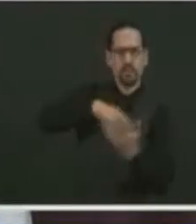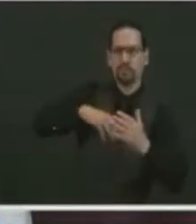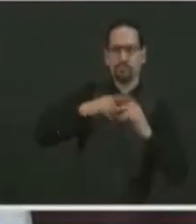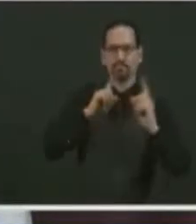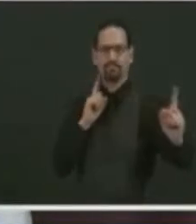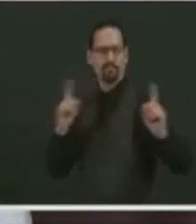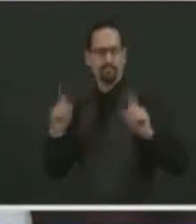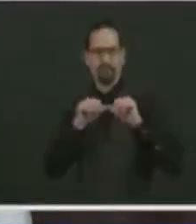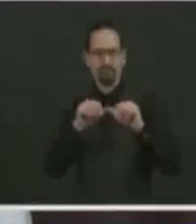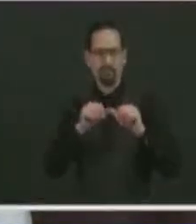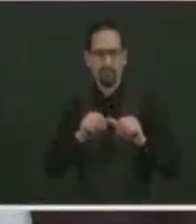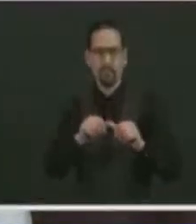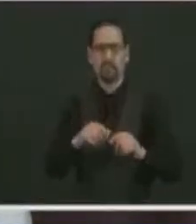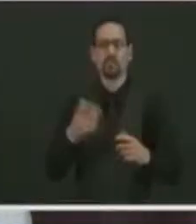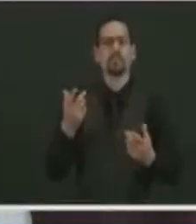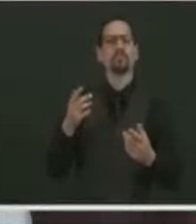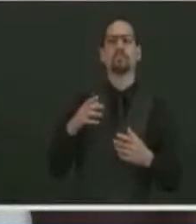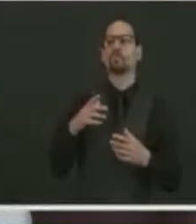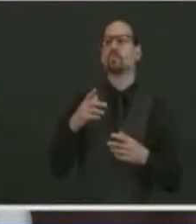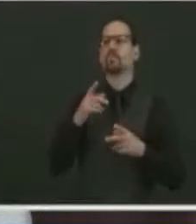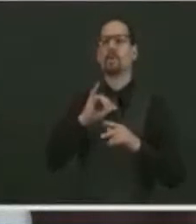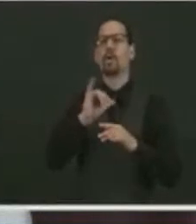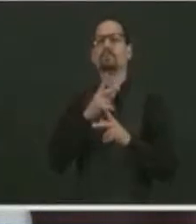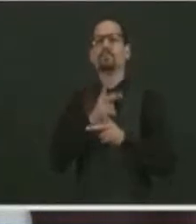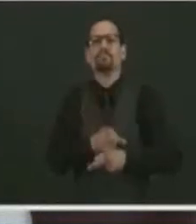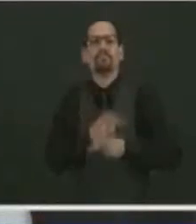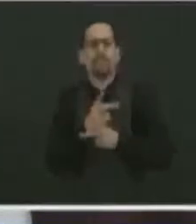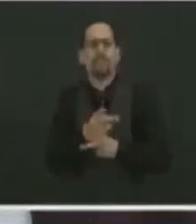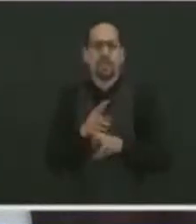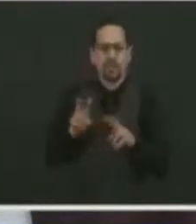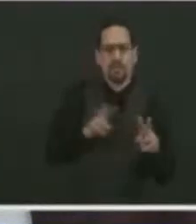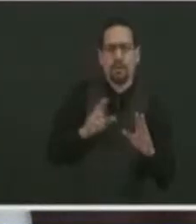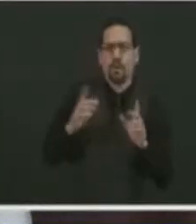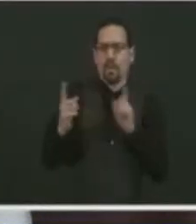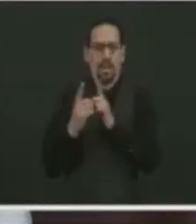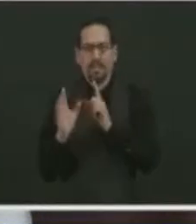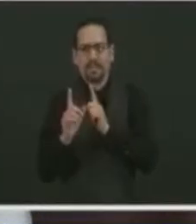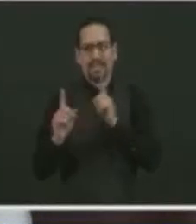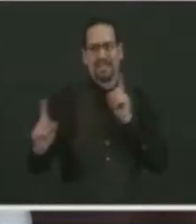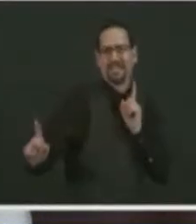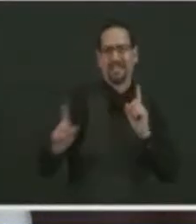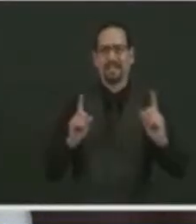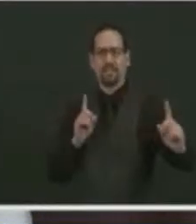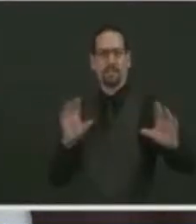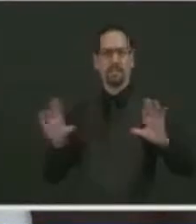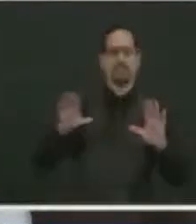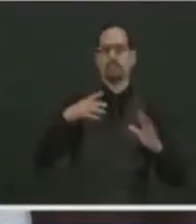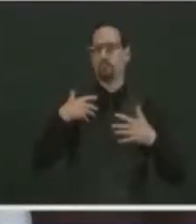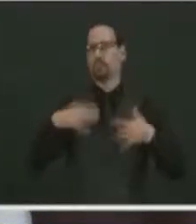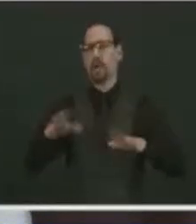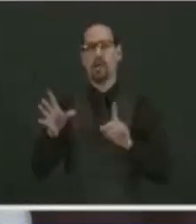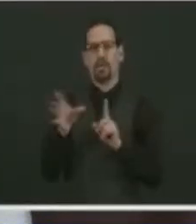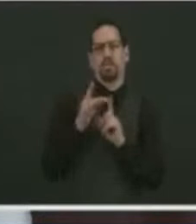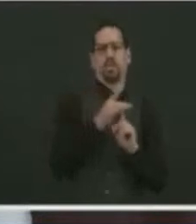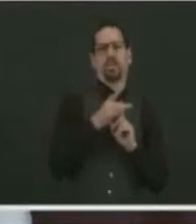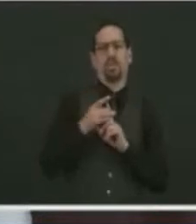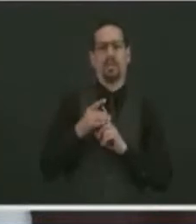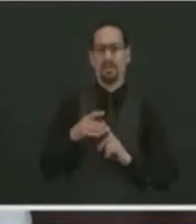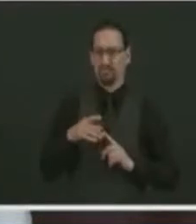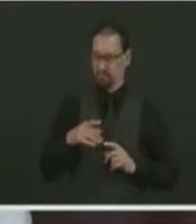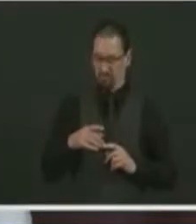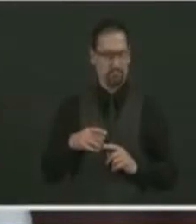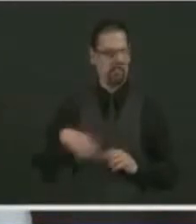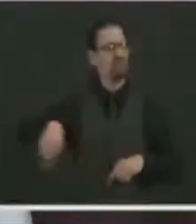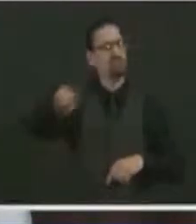prevention measures into account that the Governor and I have been discussing, because they work. When they